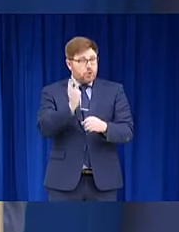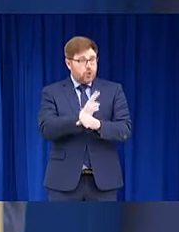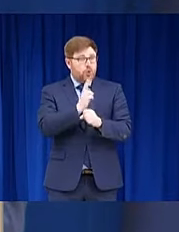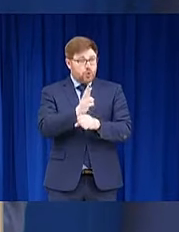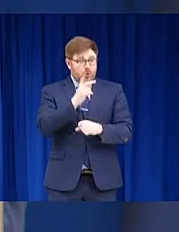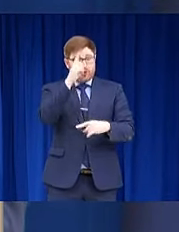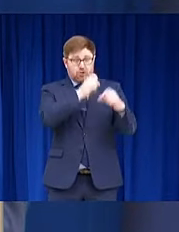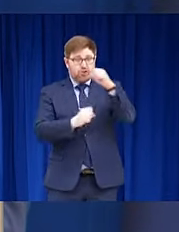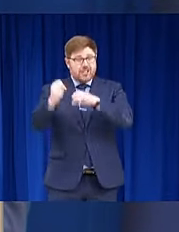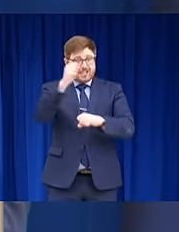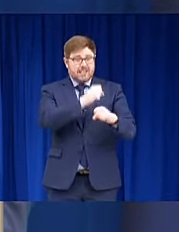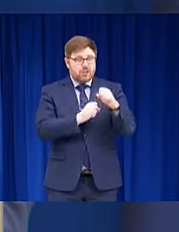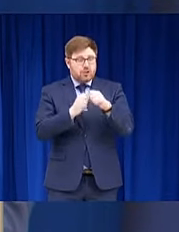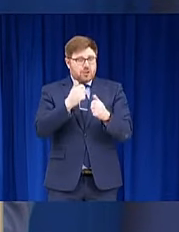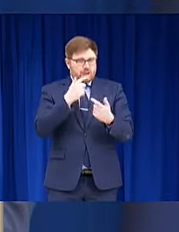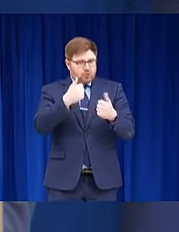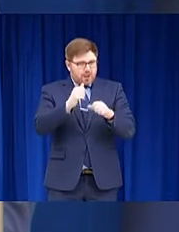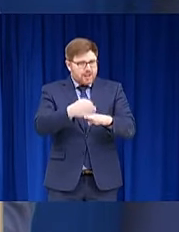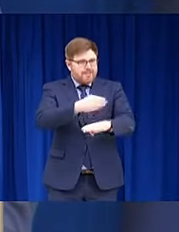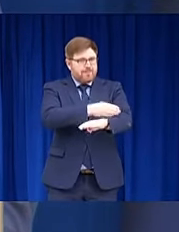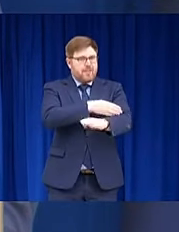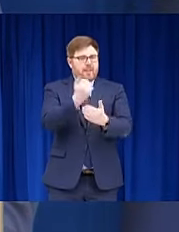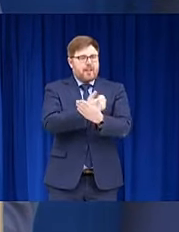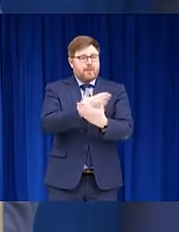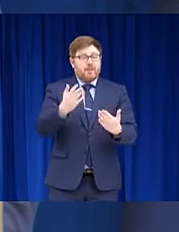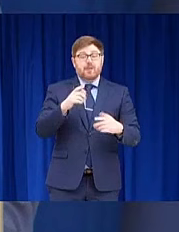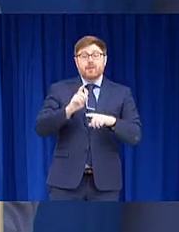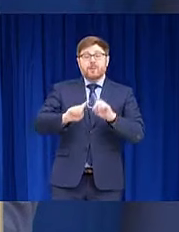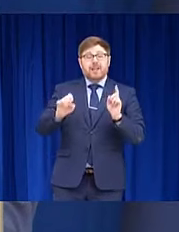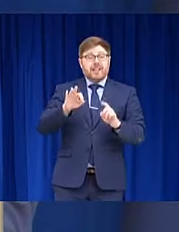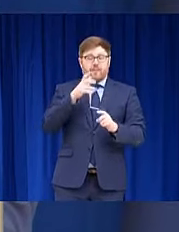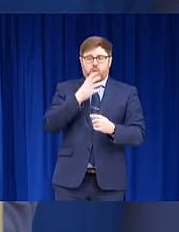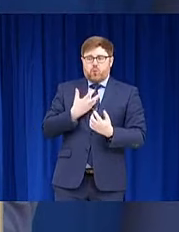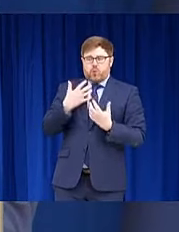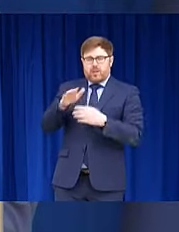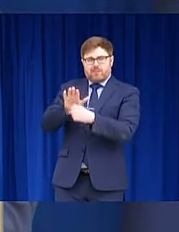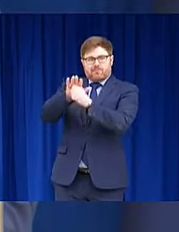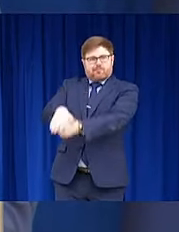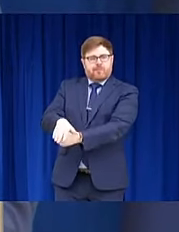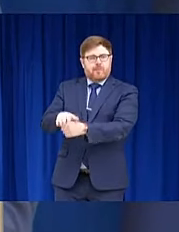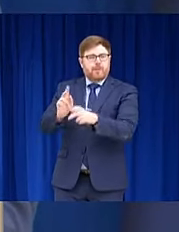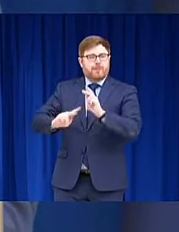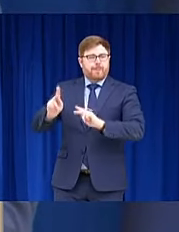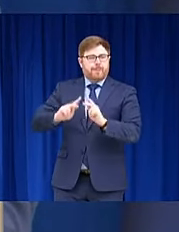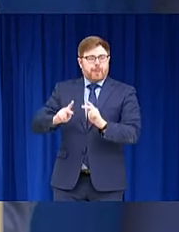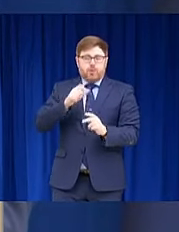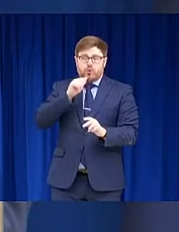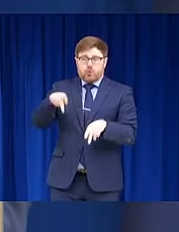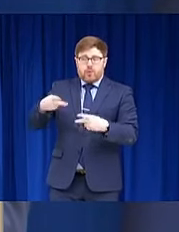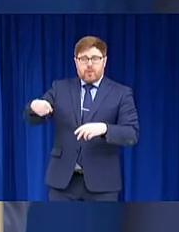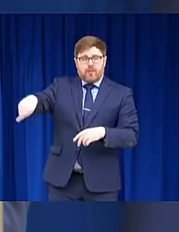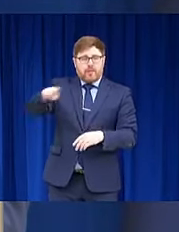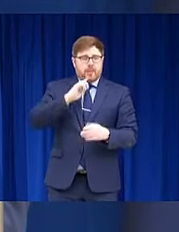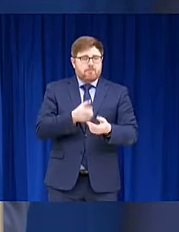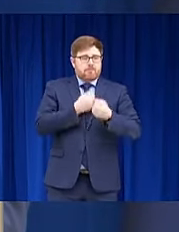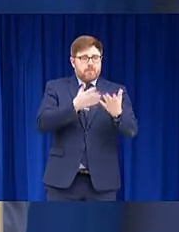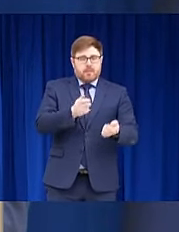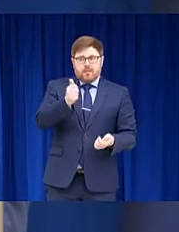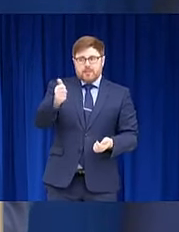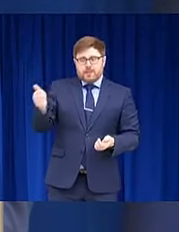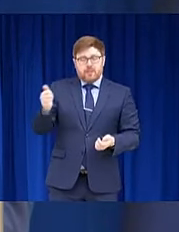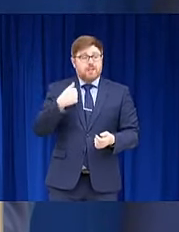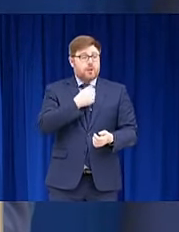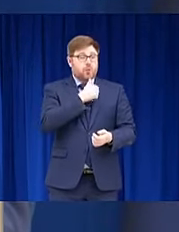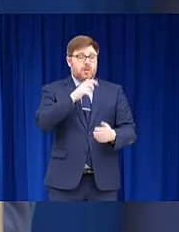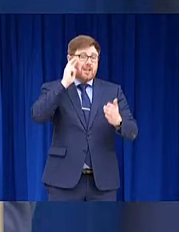advantage, but it isn't enough if we don't allow everyone to have a voice and are not intentionally inclusive in our actions. I only